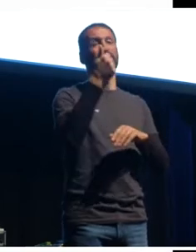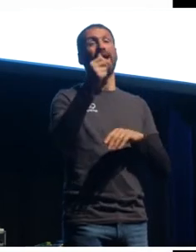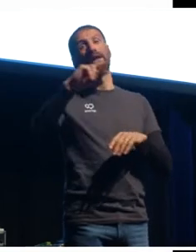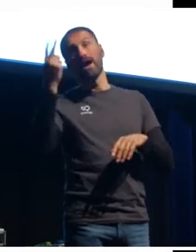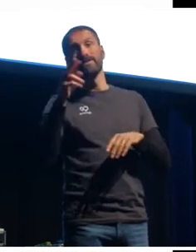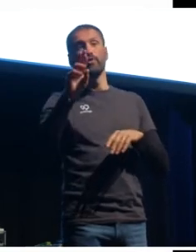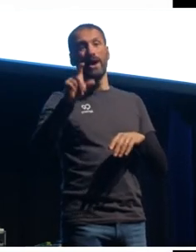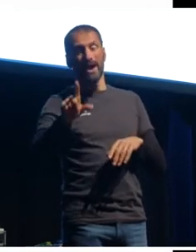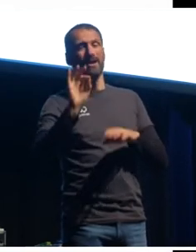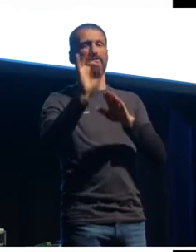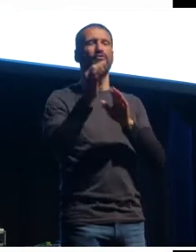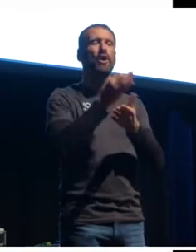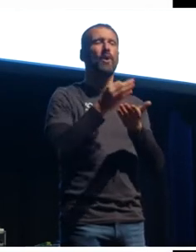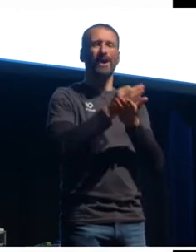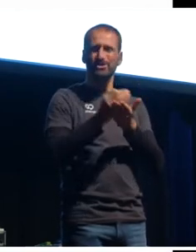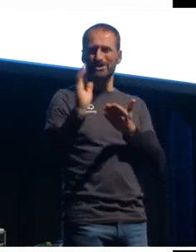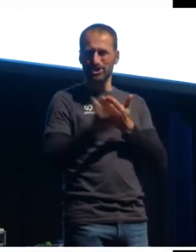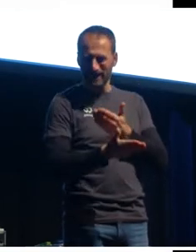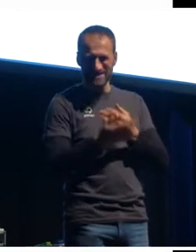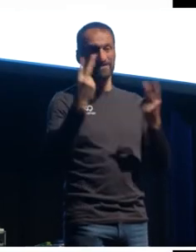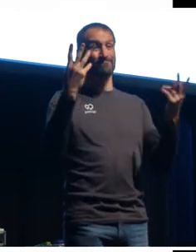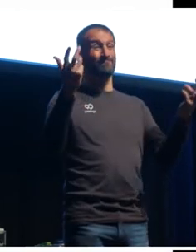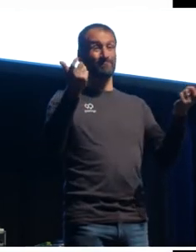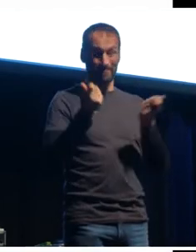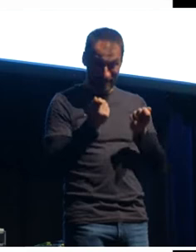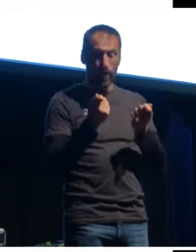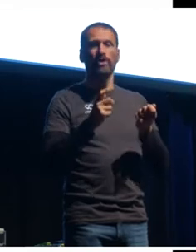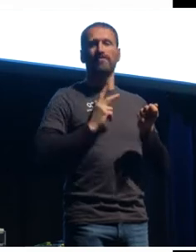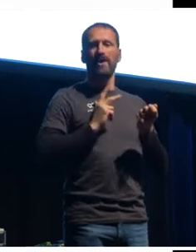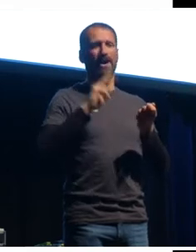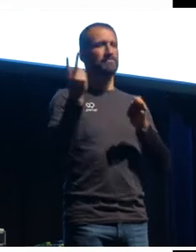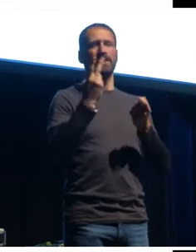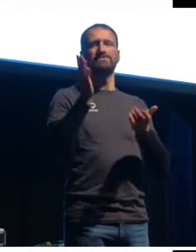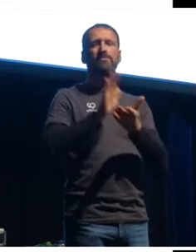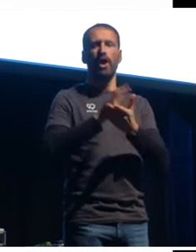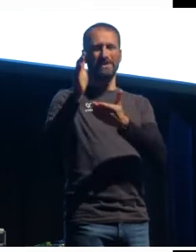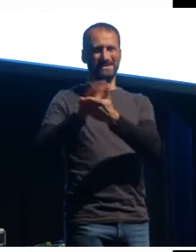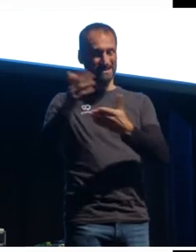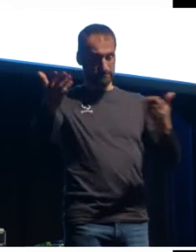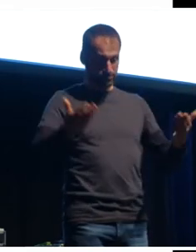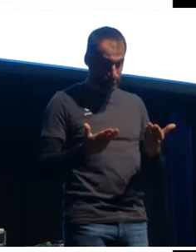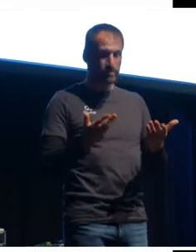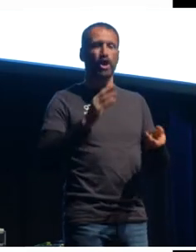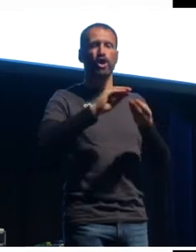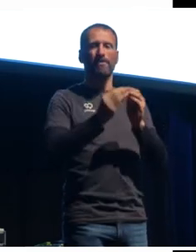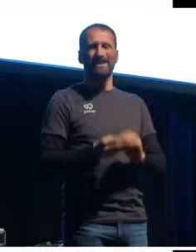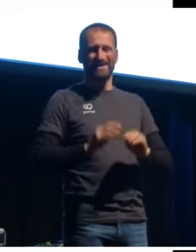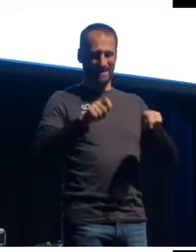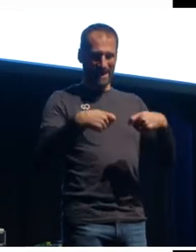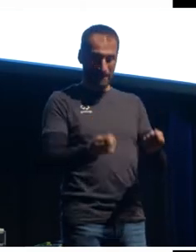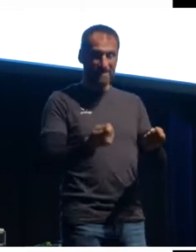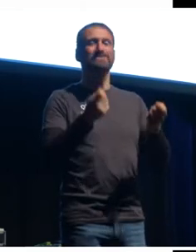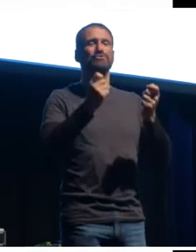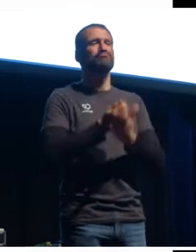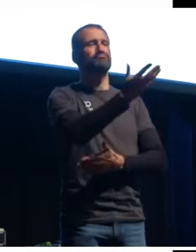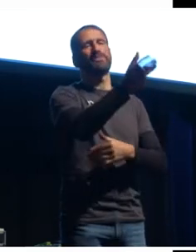service, and then I can just wait on those two promises and combine the results and send them down to the clients. So if you know how to do this, you